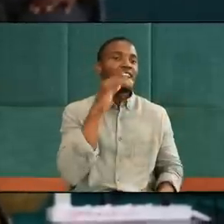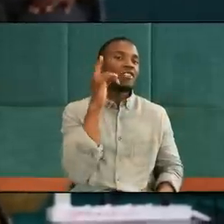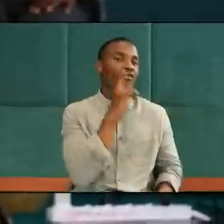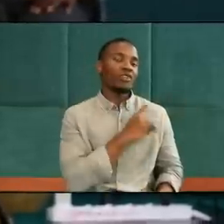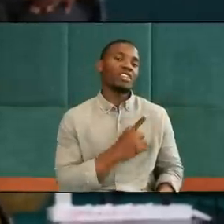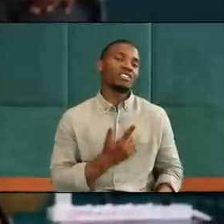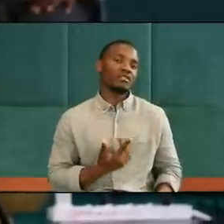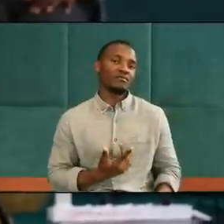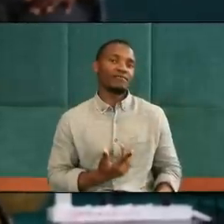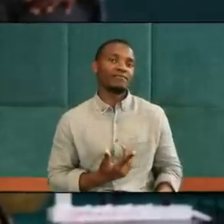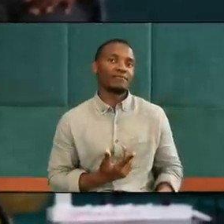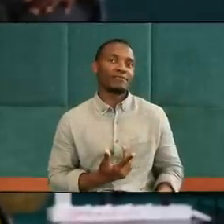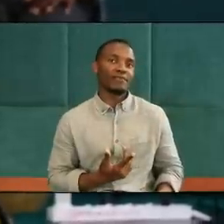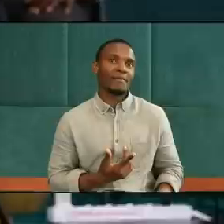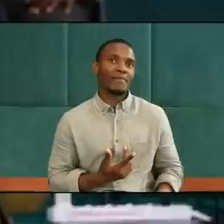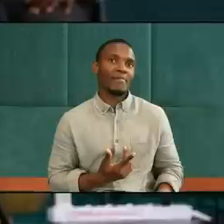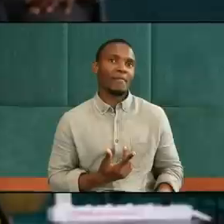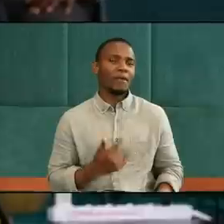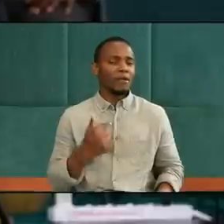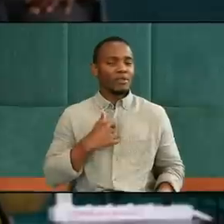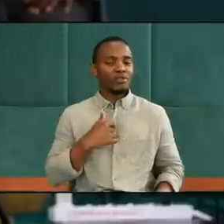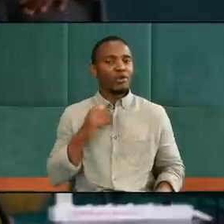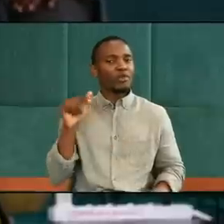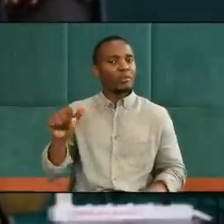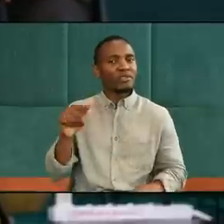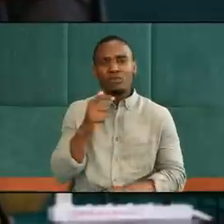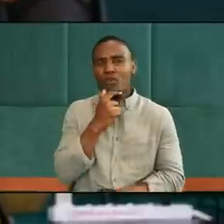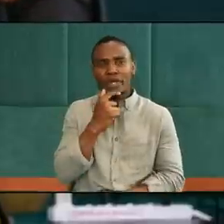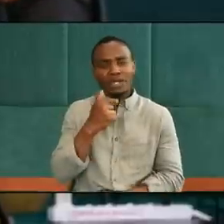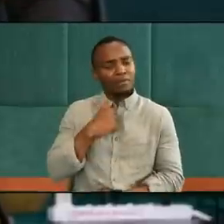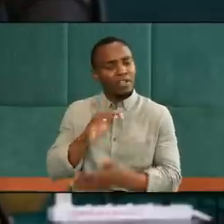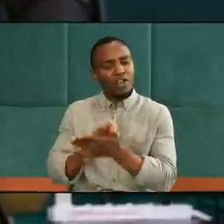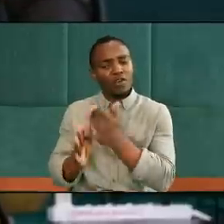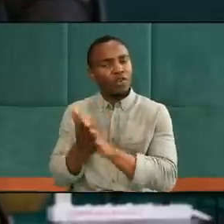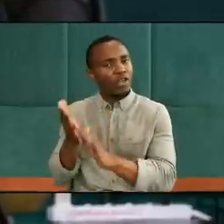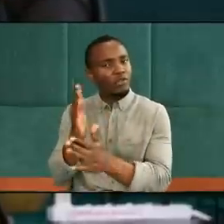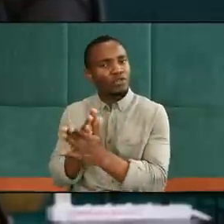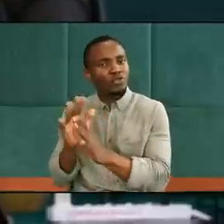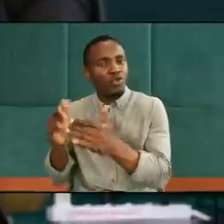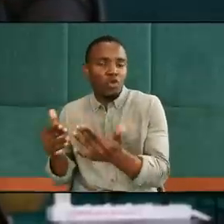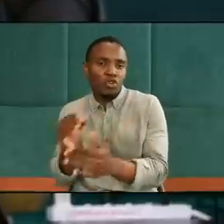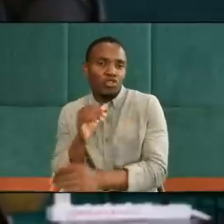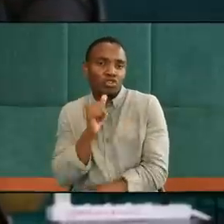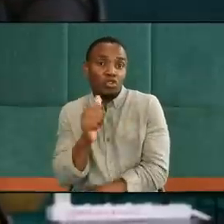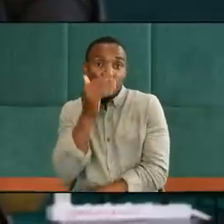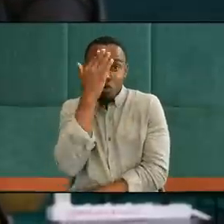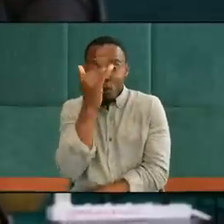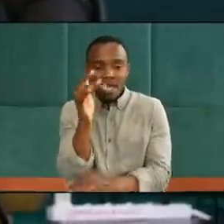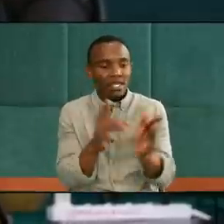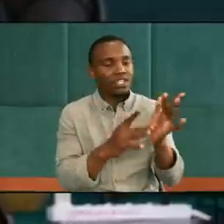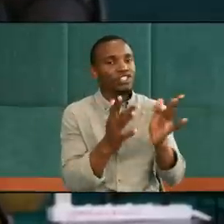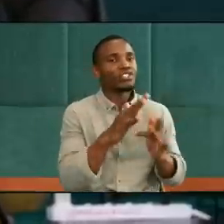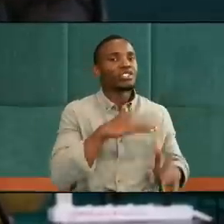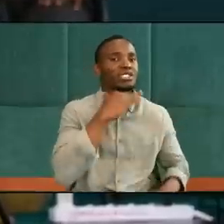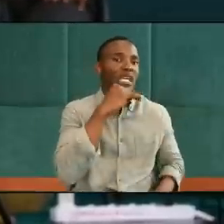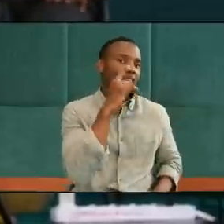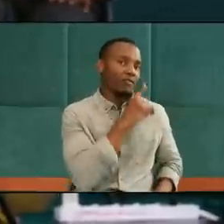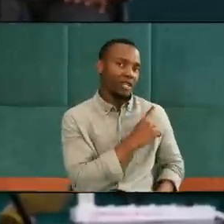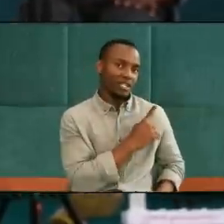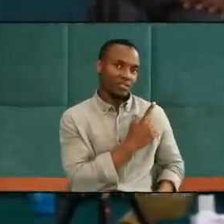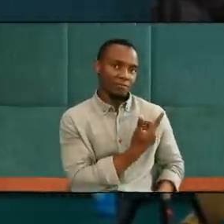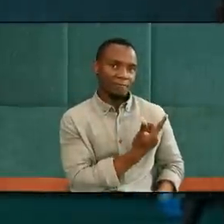Oh, am I forgiven? I don't know, because Jesus is dead.